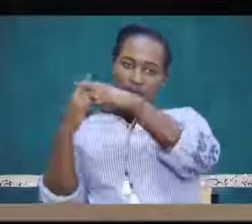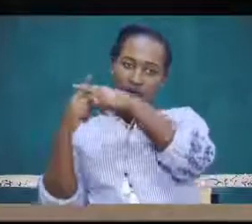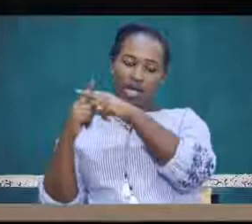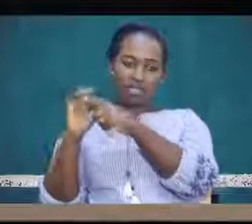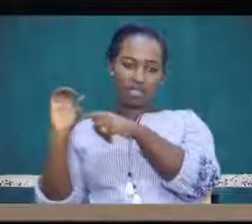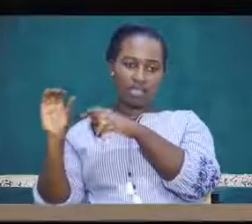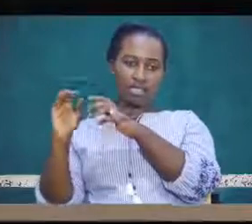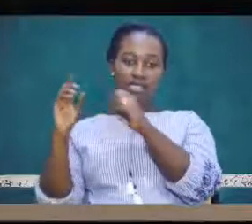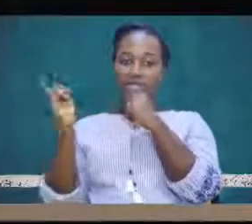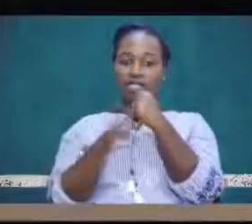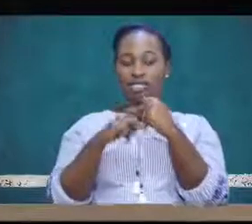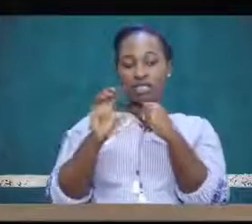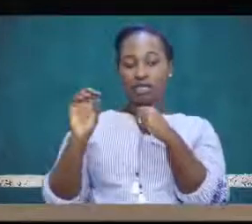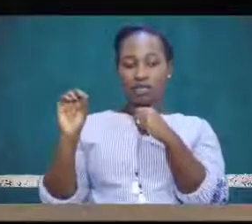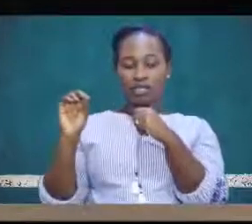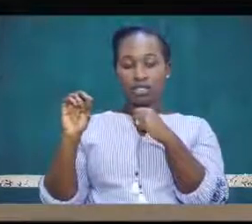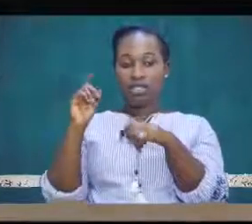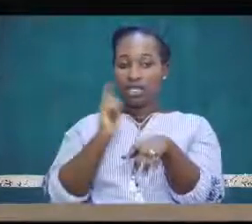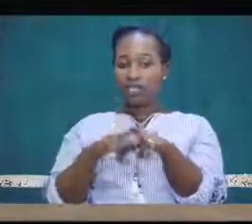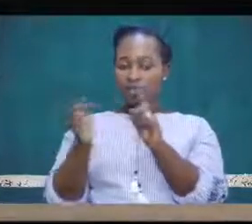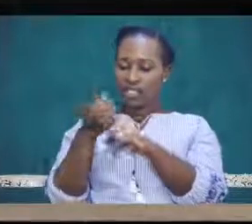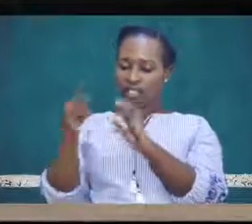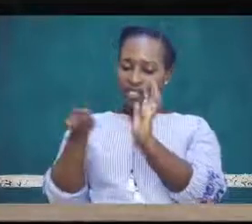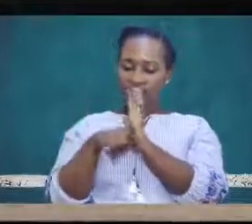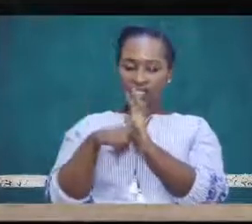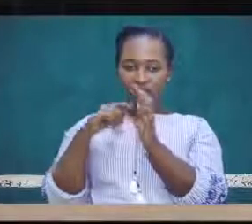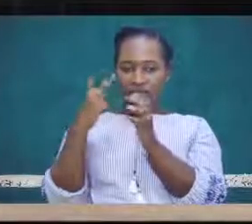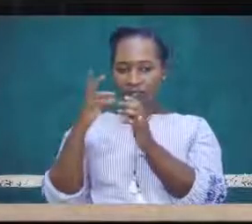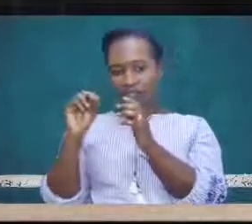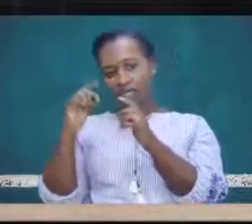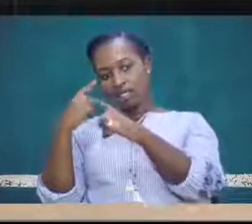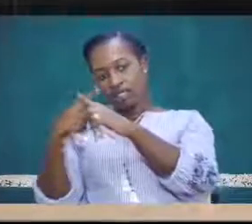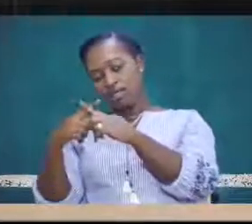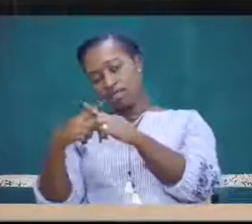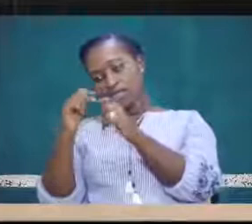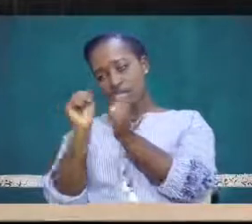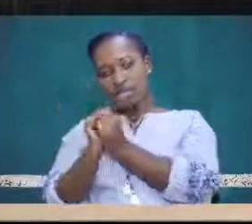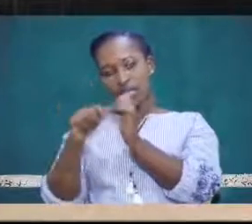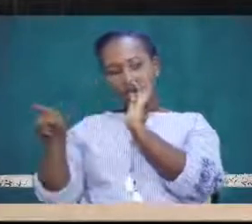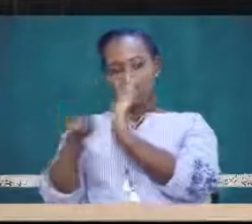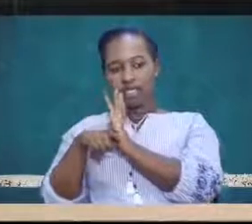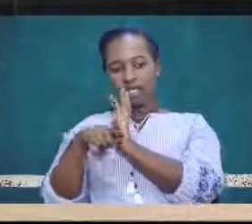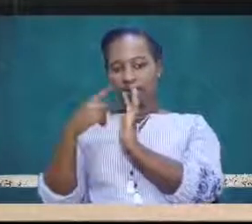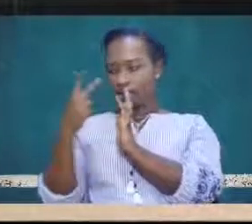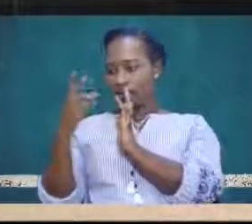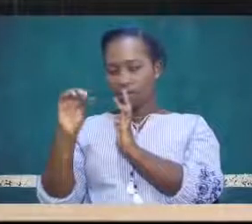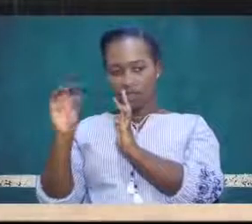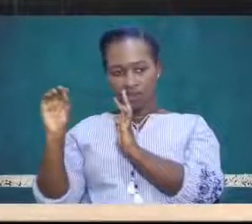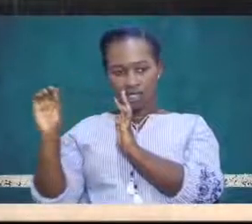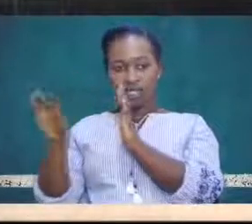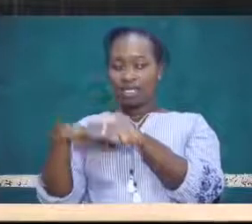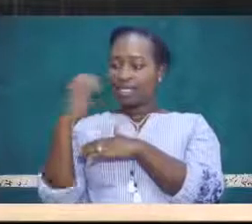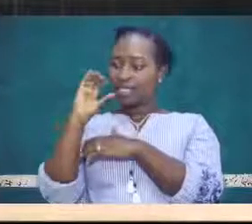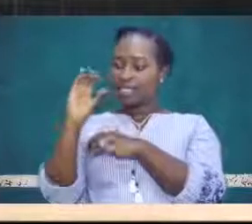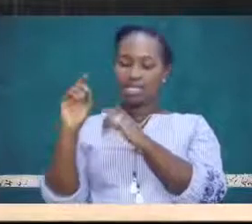case, 600 is equal to, when you get negative 20 times 10, you get negative 200 plus C. So our C here, when